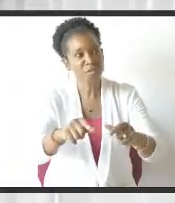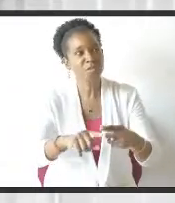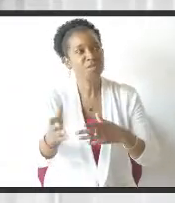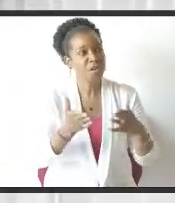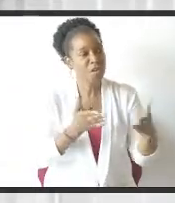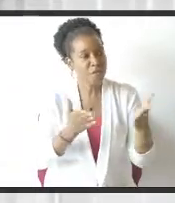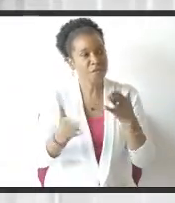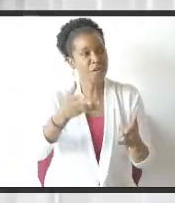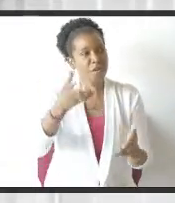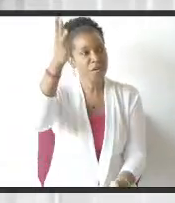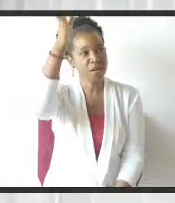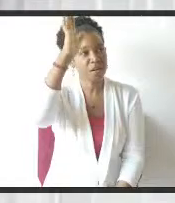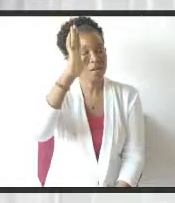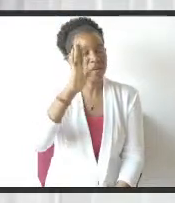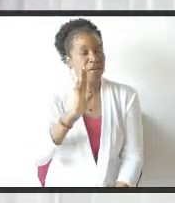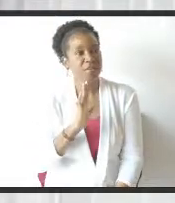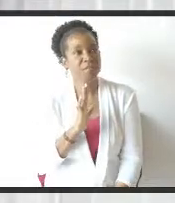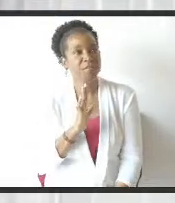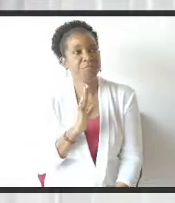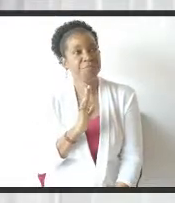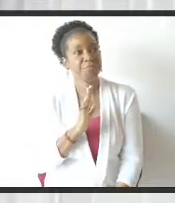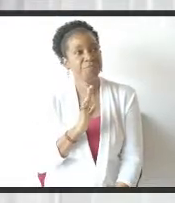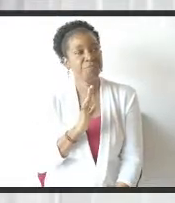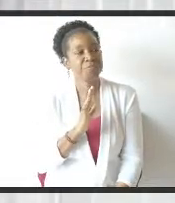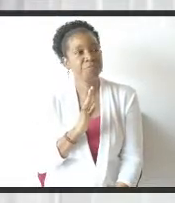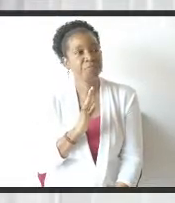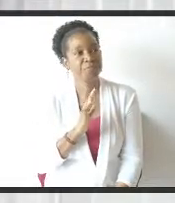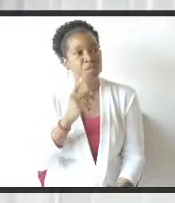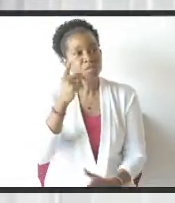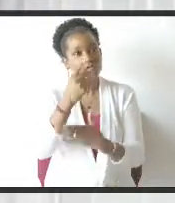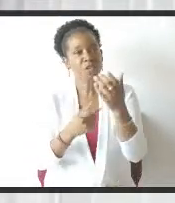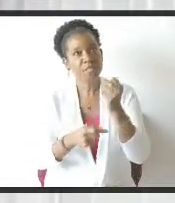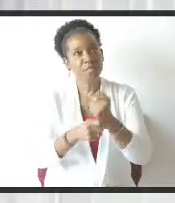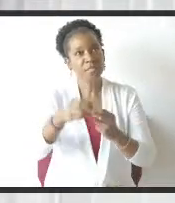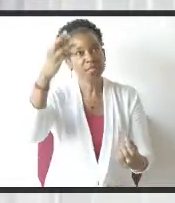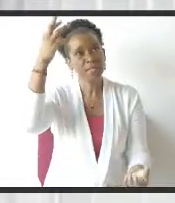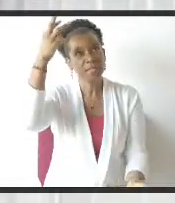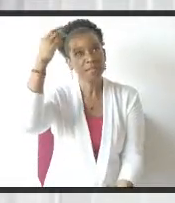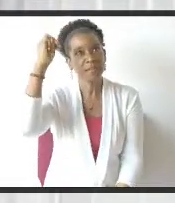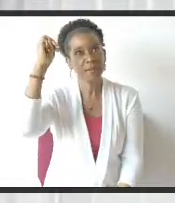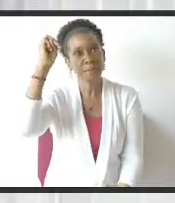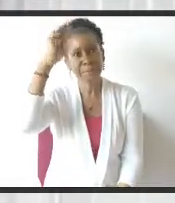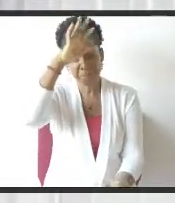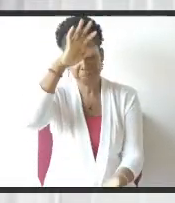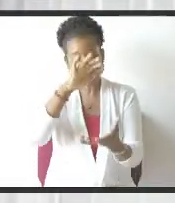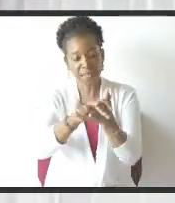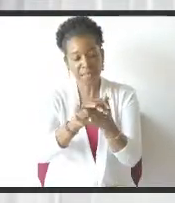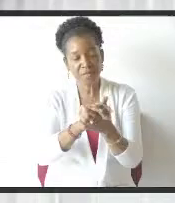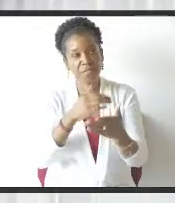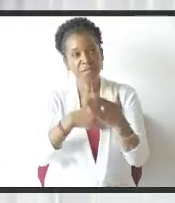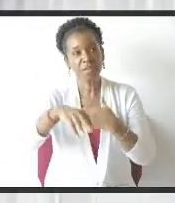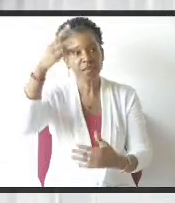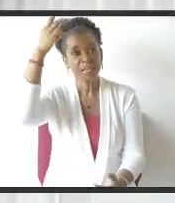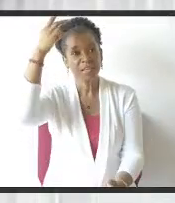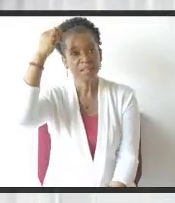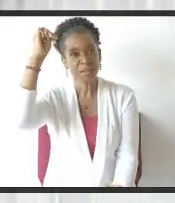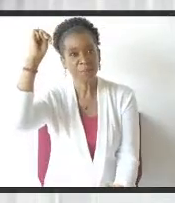To enter the reality, you have to submit yourself completely to Christ. Vince